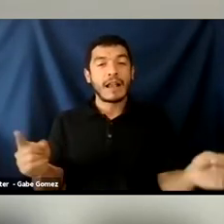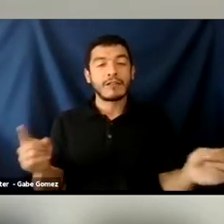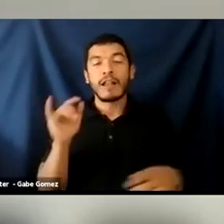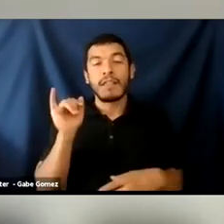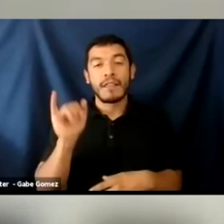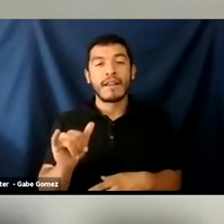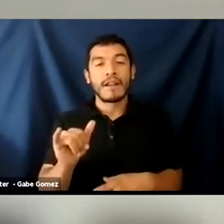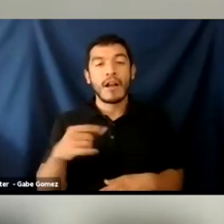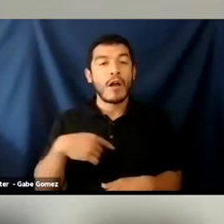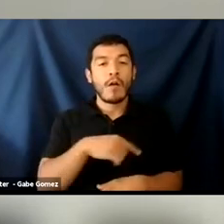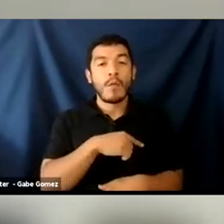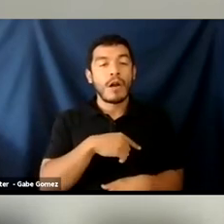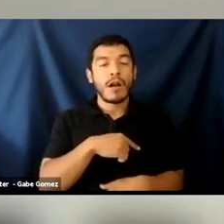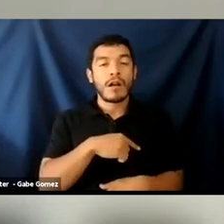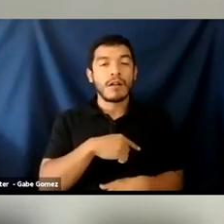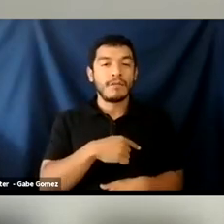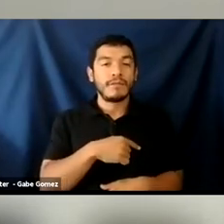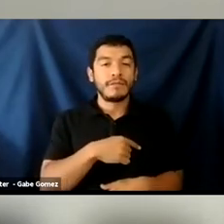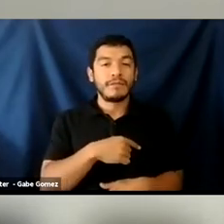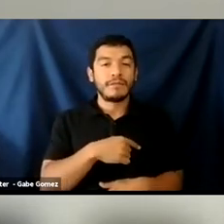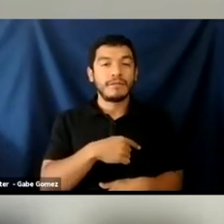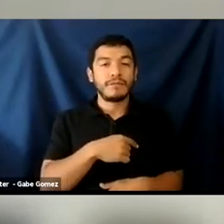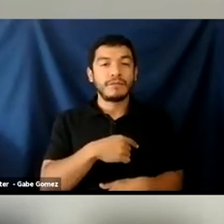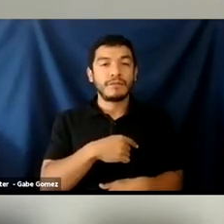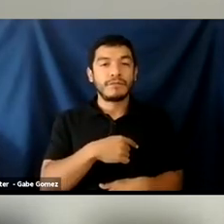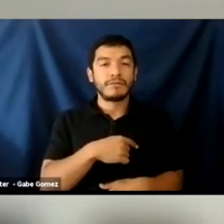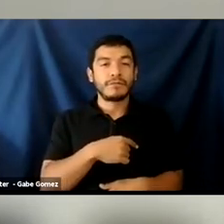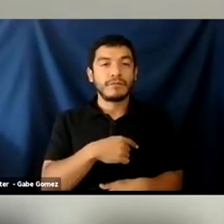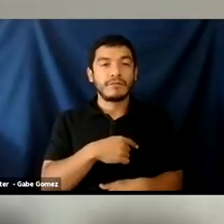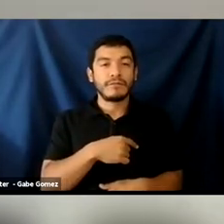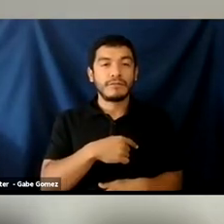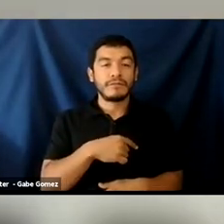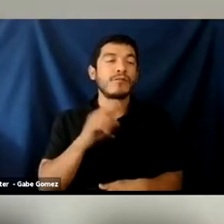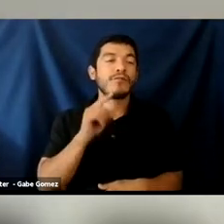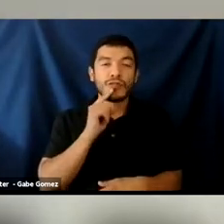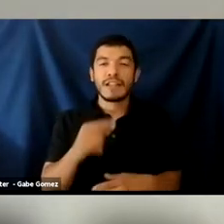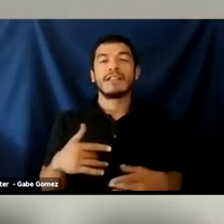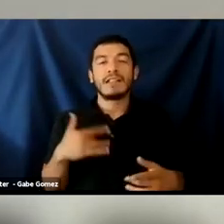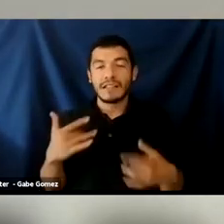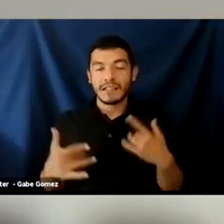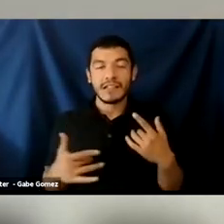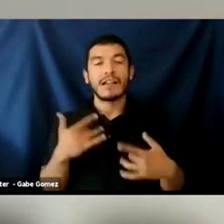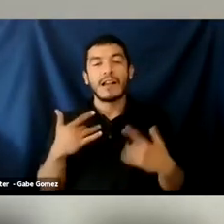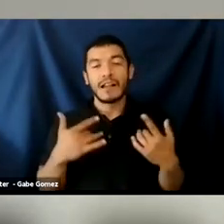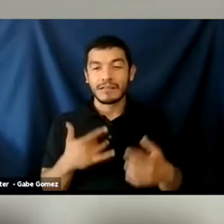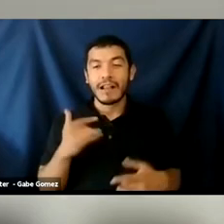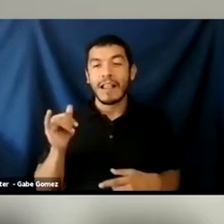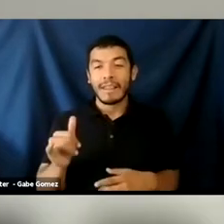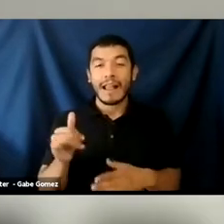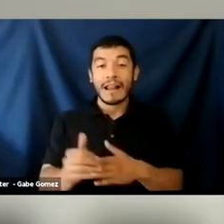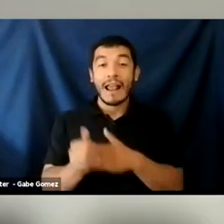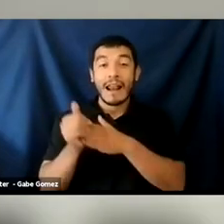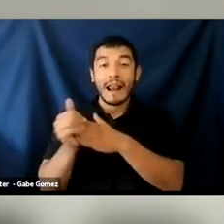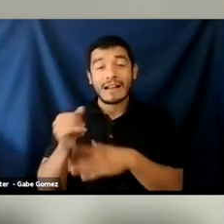that we all are really excited that the lead